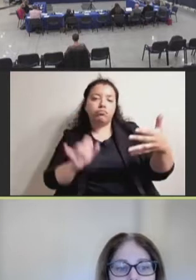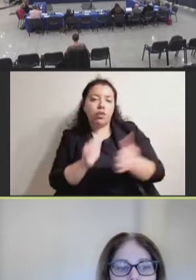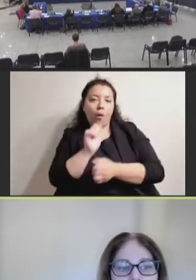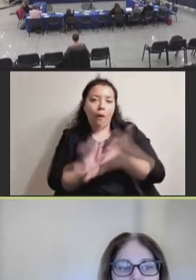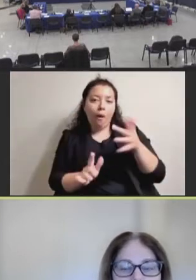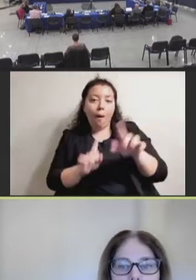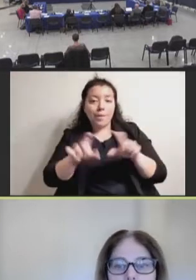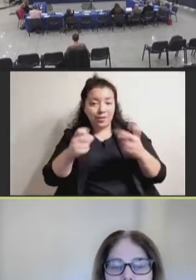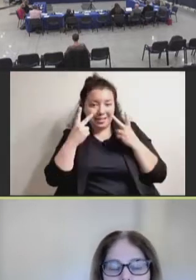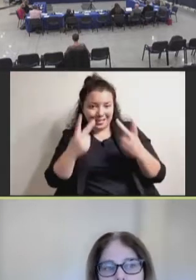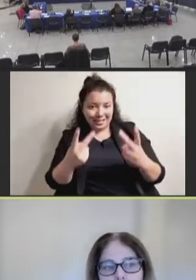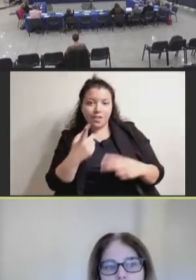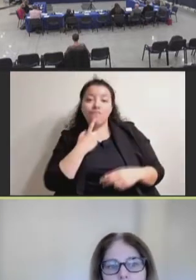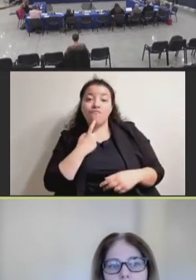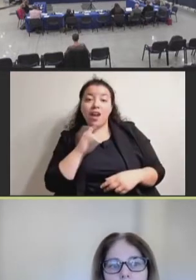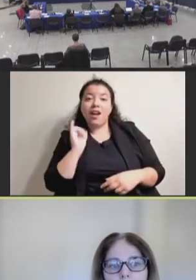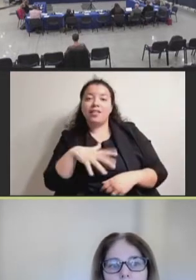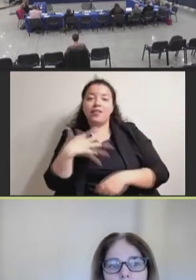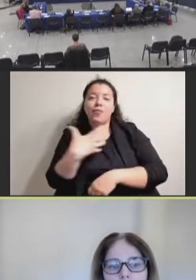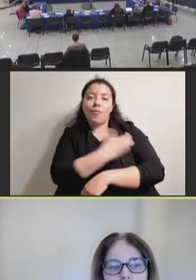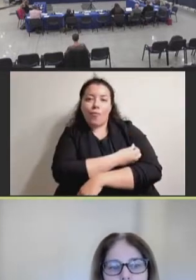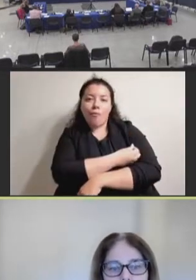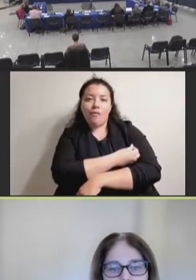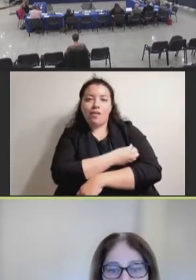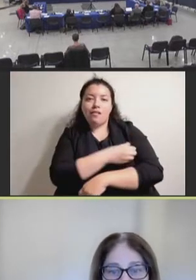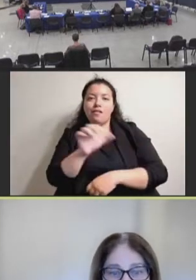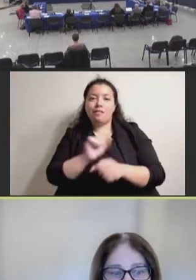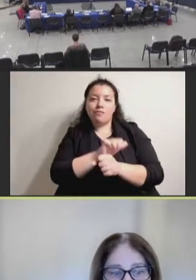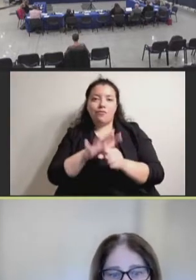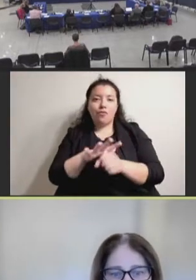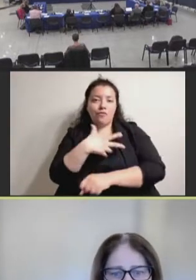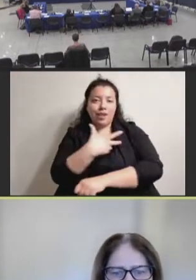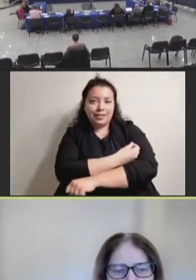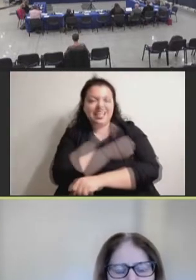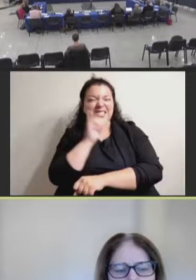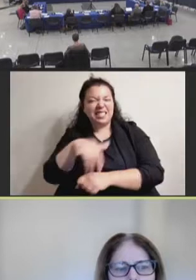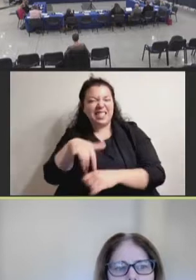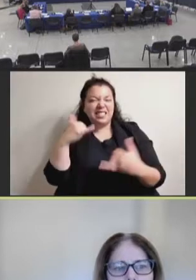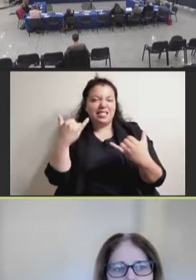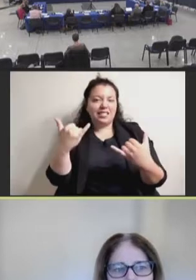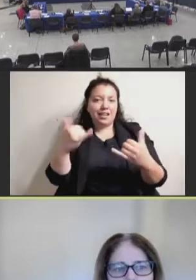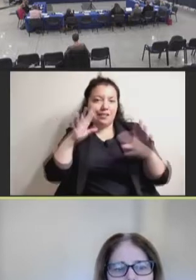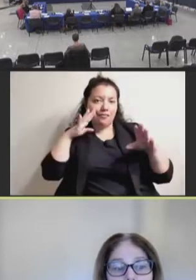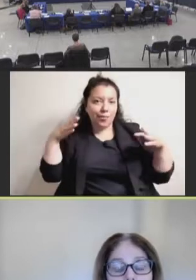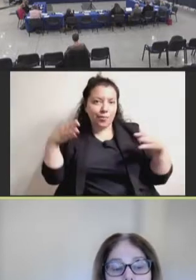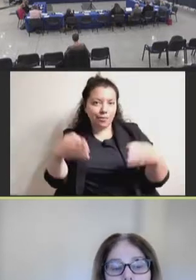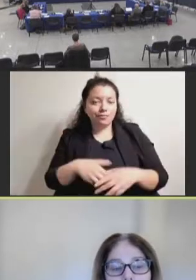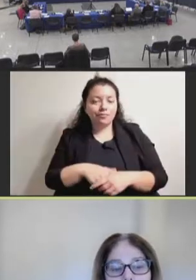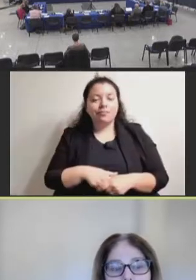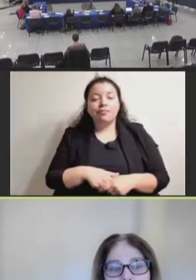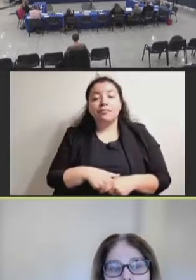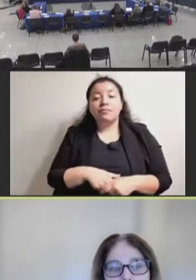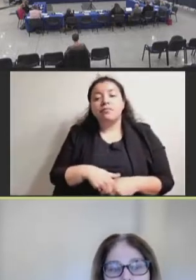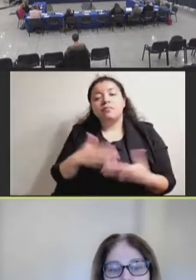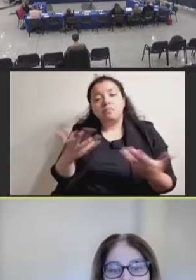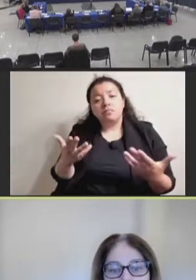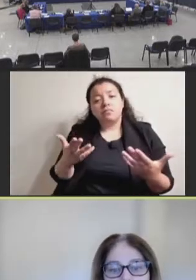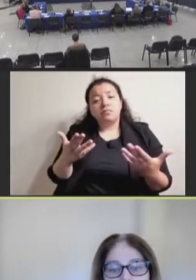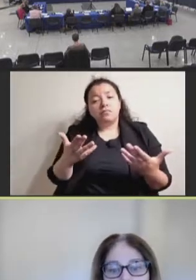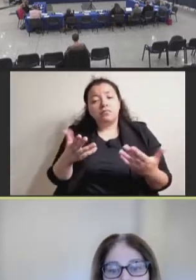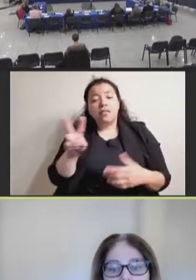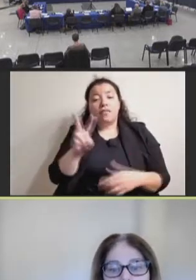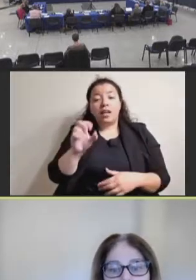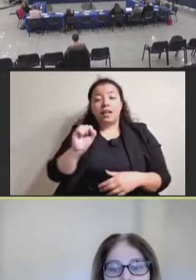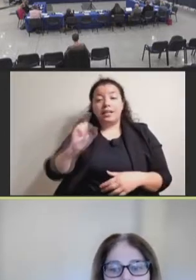red the COVID-19 vaccine, which is, of course, the topic of today's conversation. So in general, VSD rapid cycle analyses